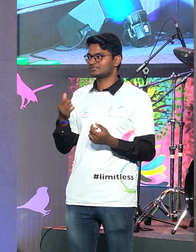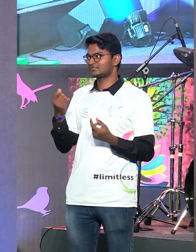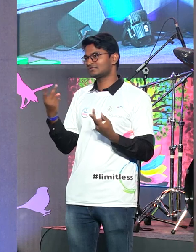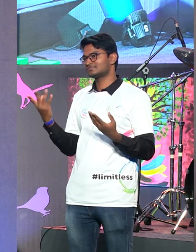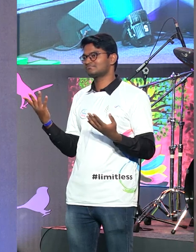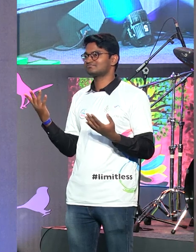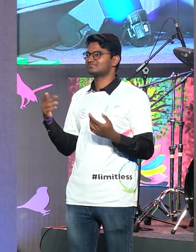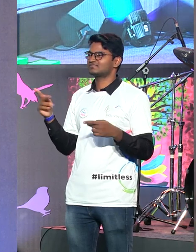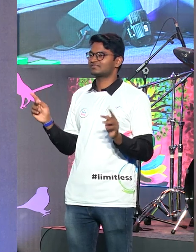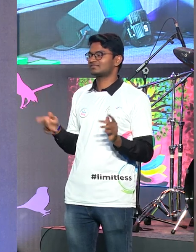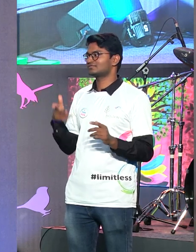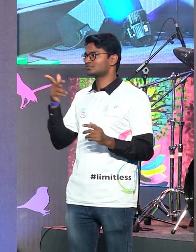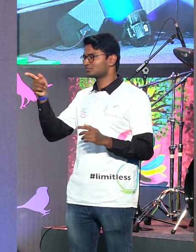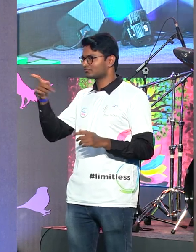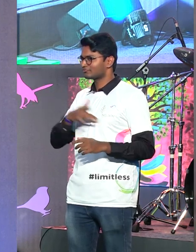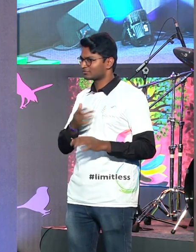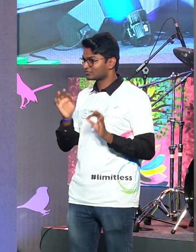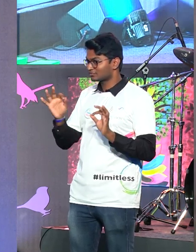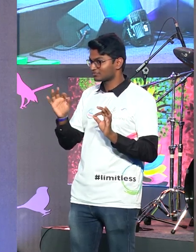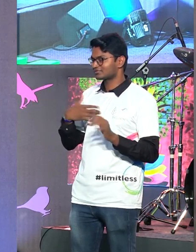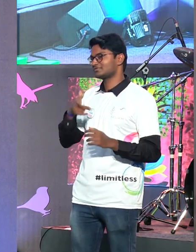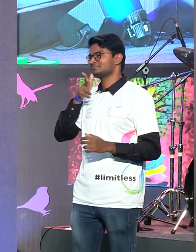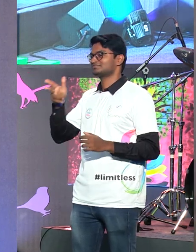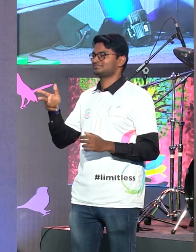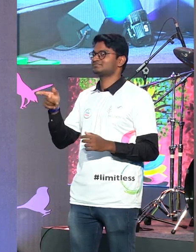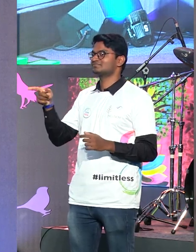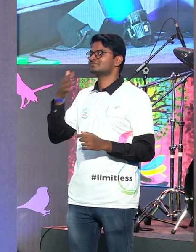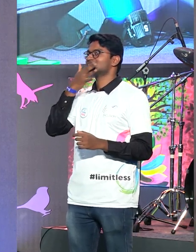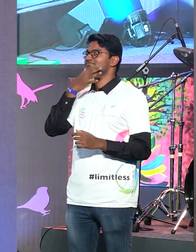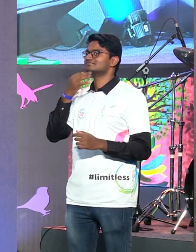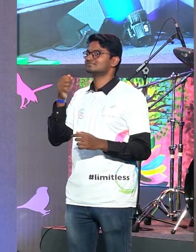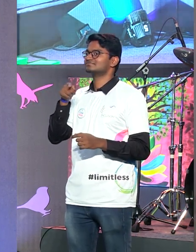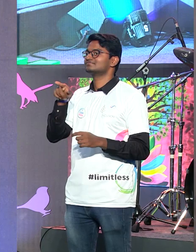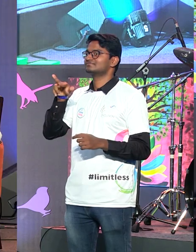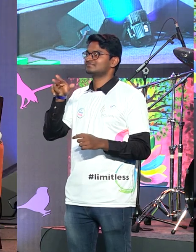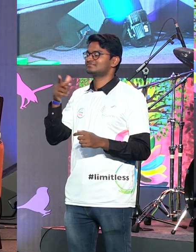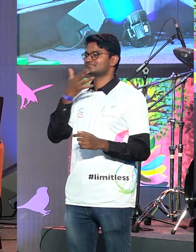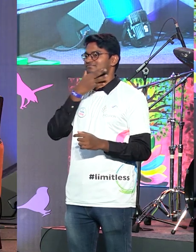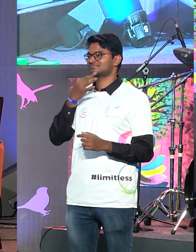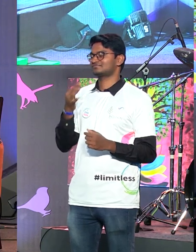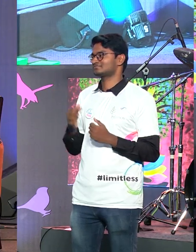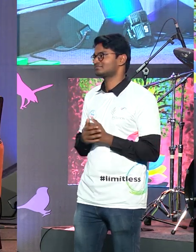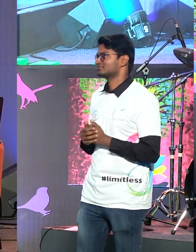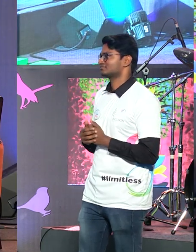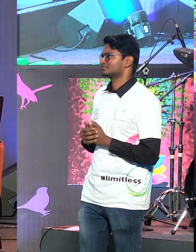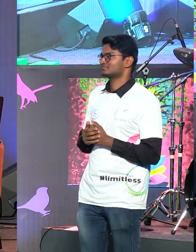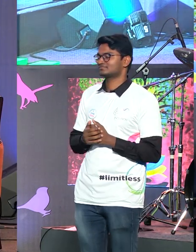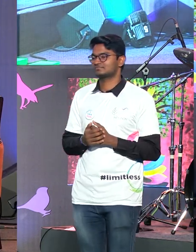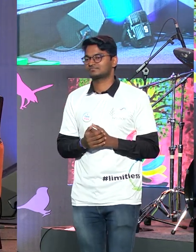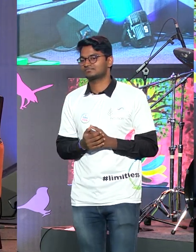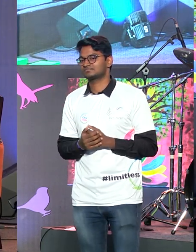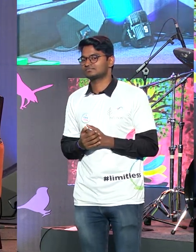good, anything that fills you with some happiness, it's beautiful. And this moment is beautiful. Thank you. Thank you. Thank you,